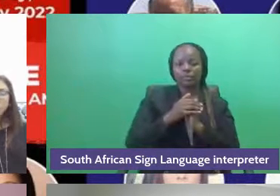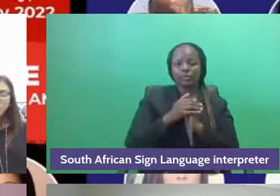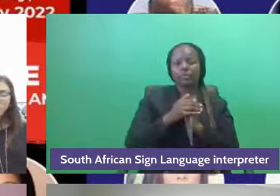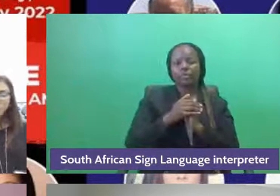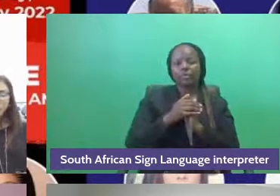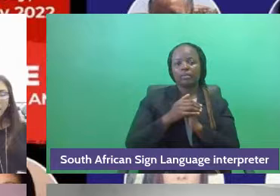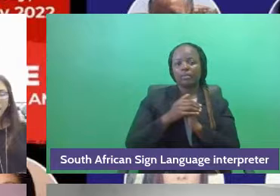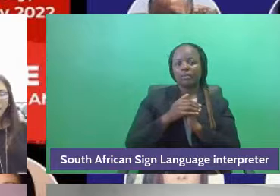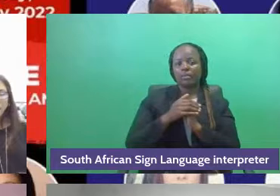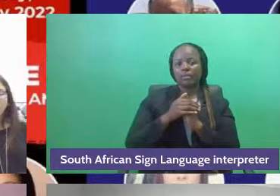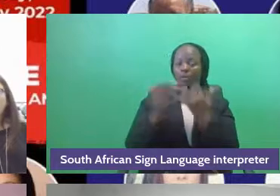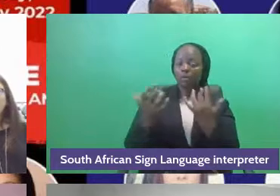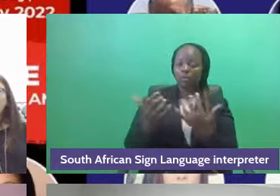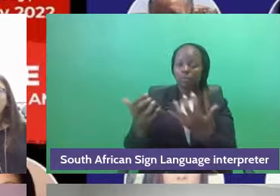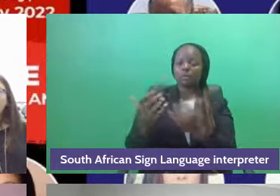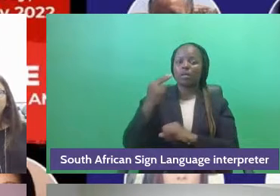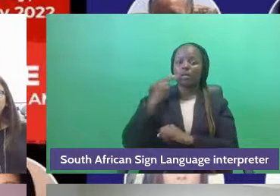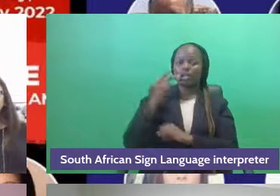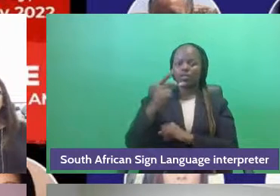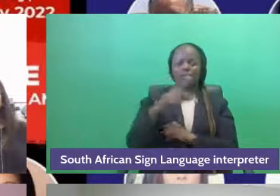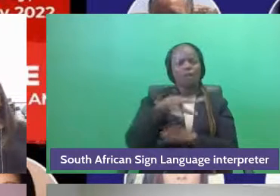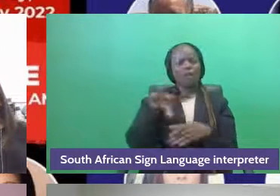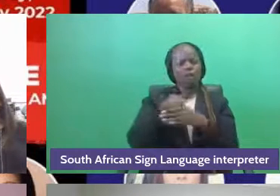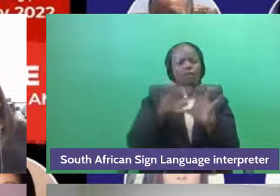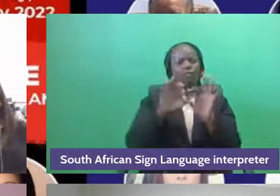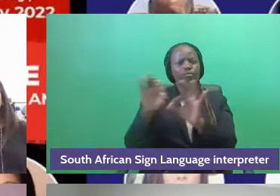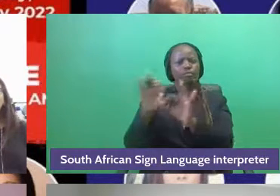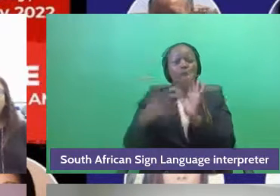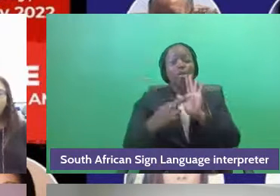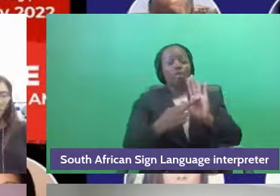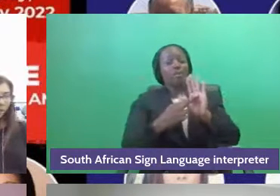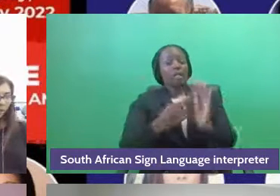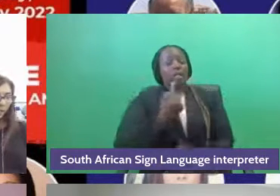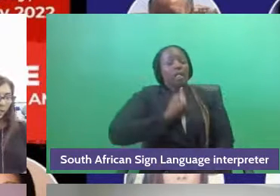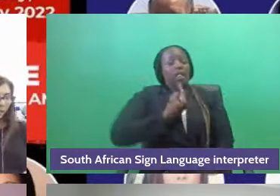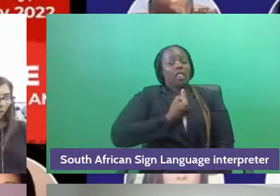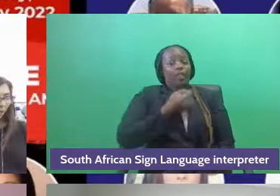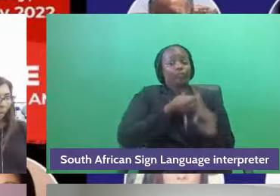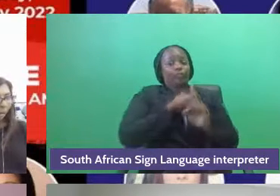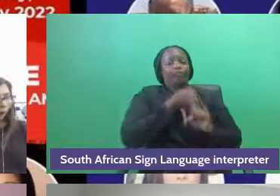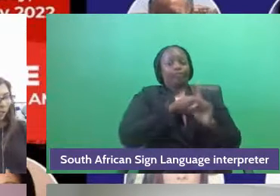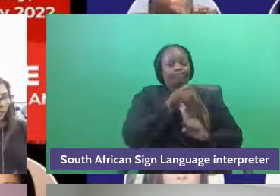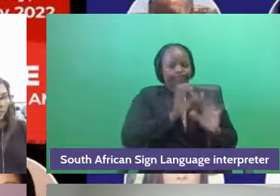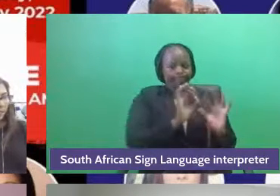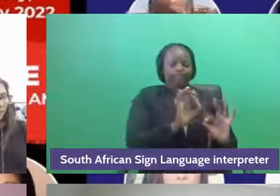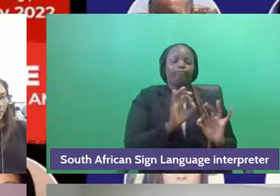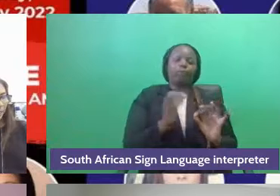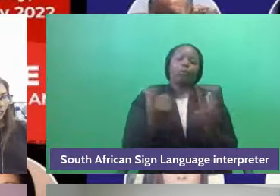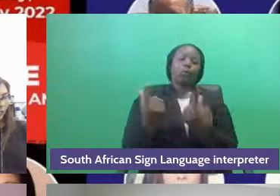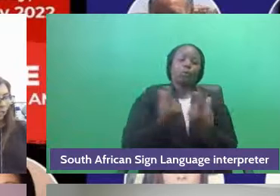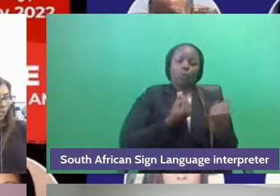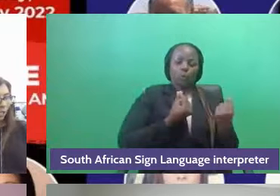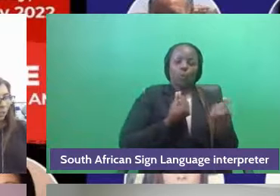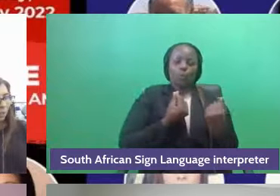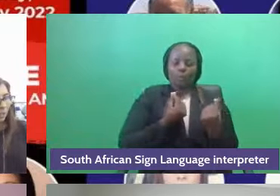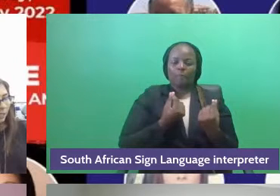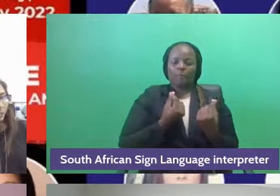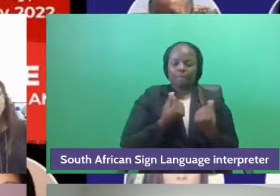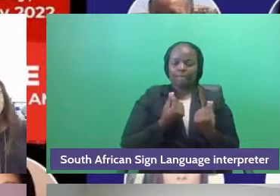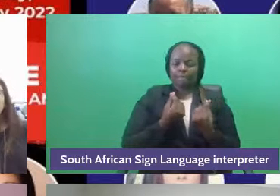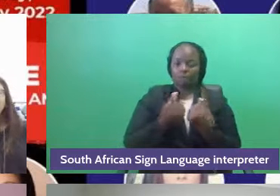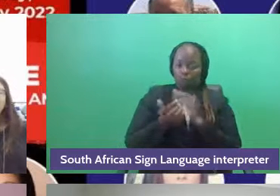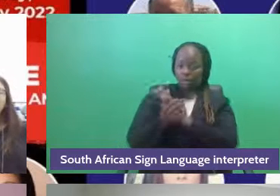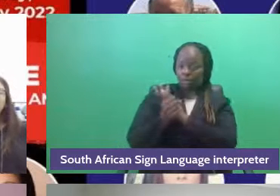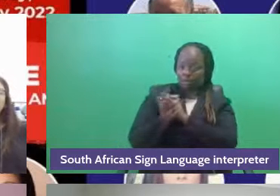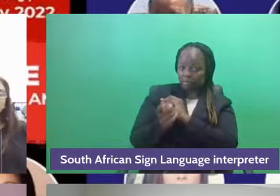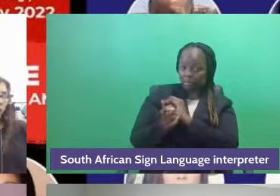are also then playing an active role in both self-representation and advocacy. Capacitation. Some of the